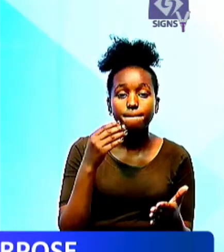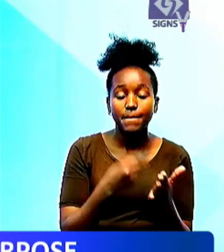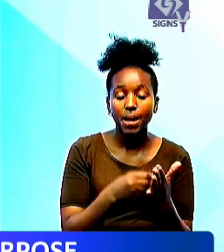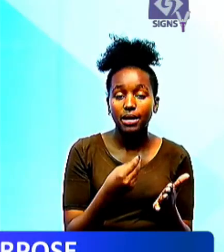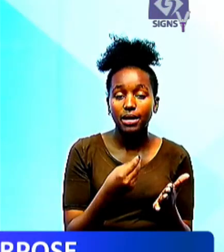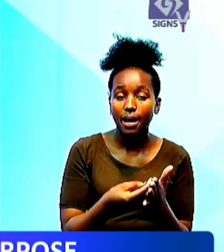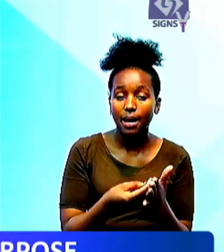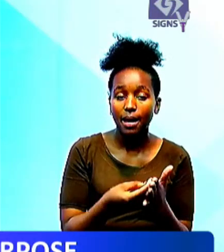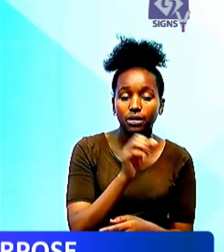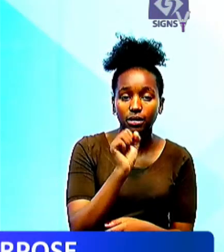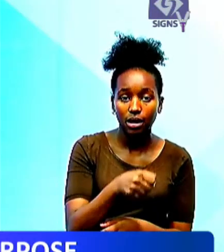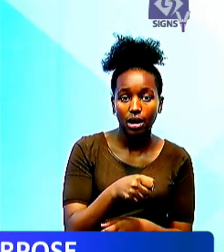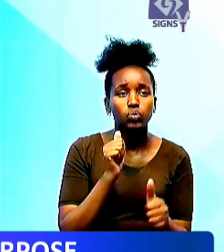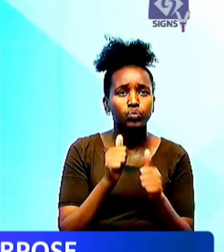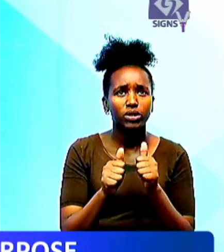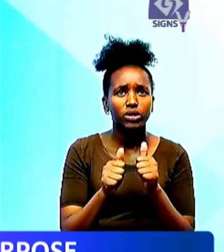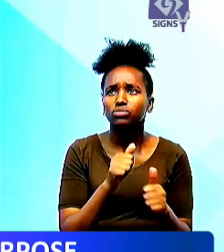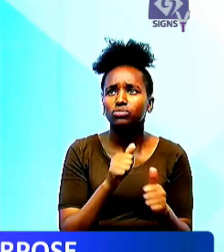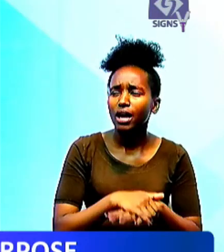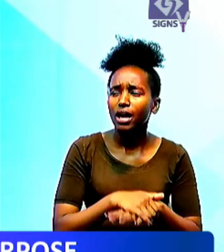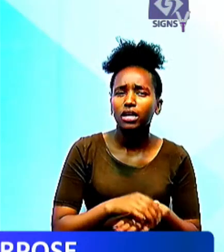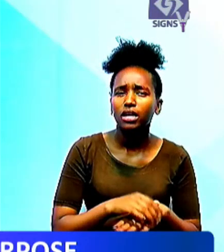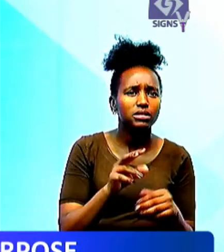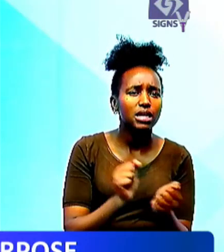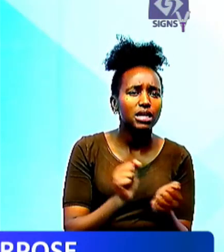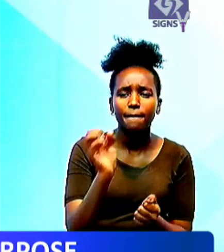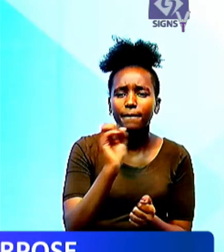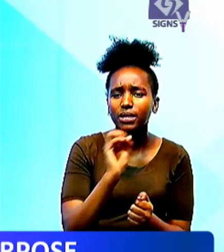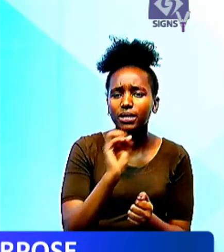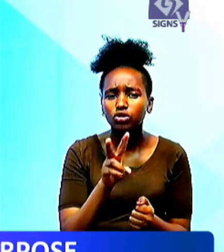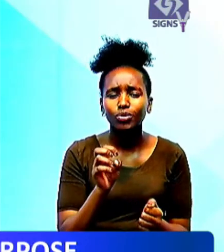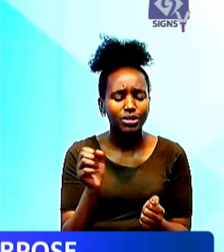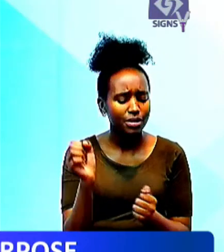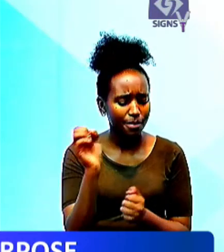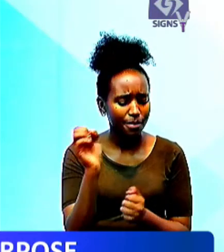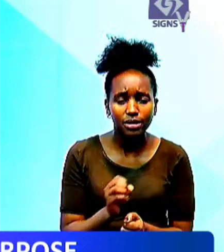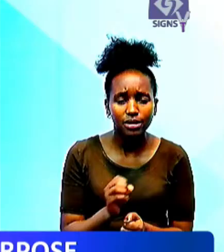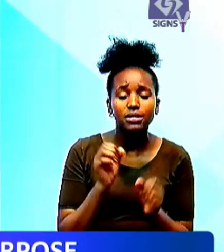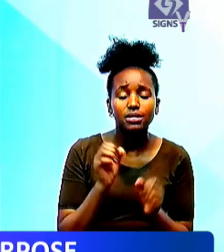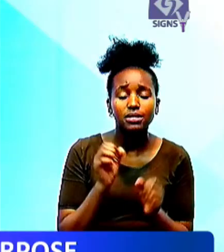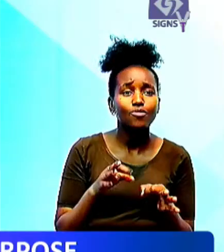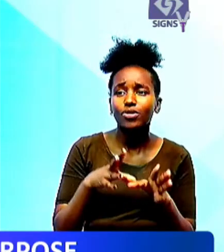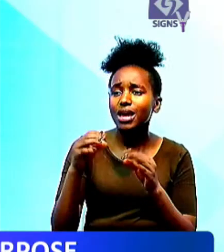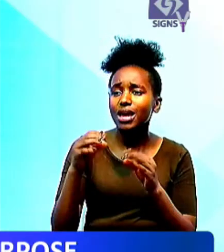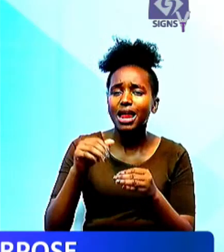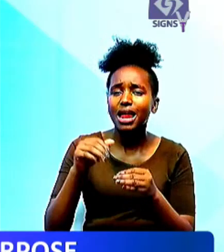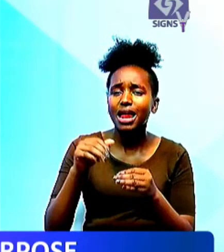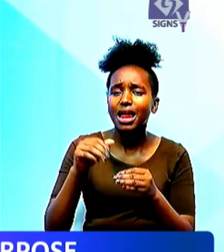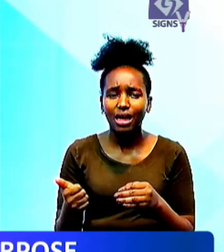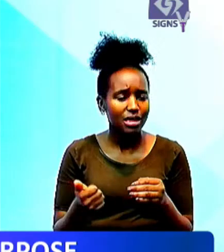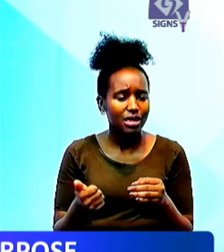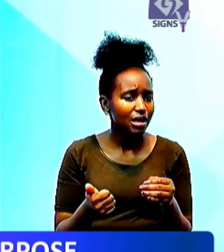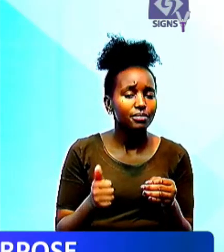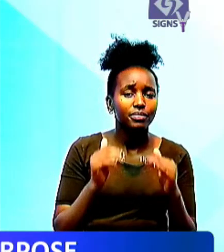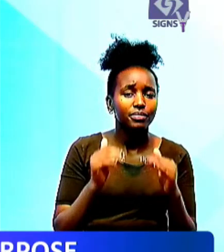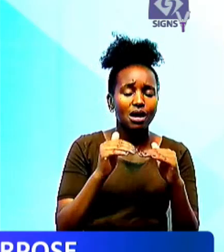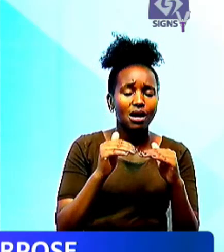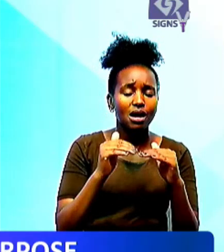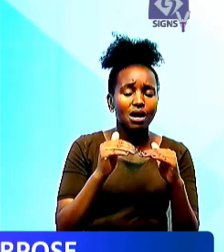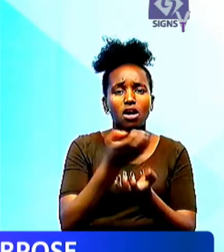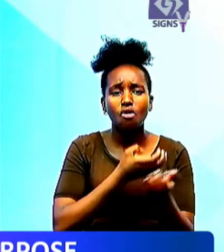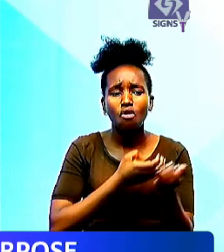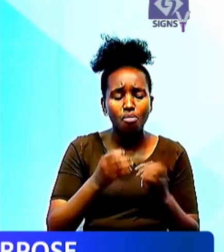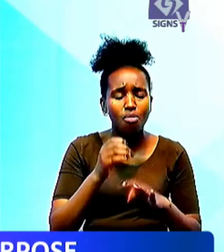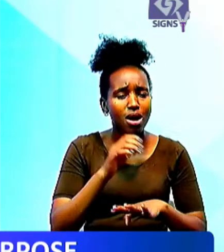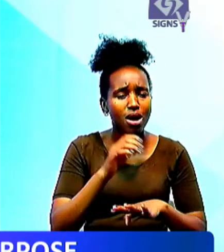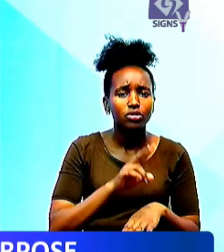or even 20% in Africa. Which when you go to the advanced economies, you realize you only get 3%, 2%, because